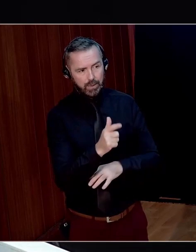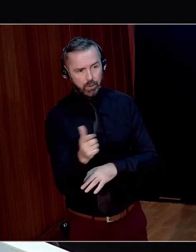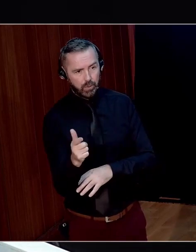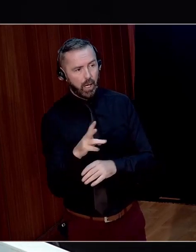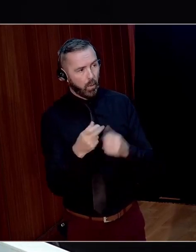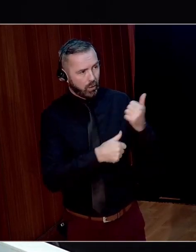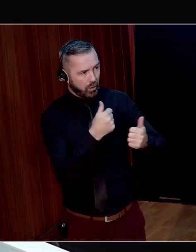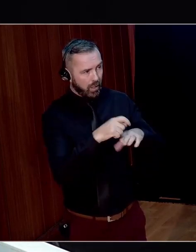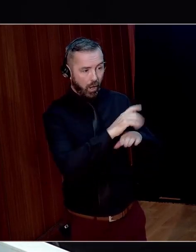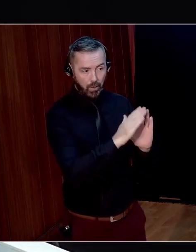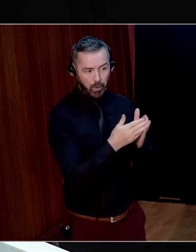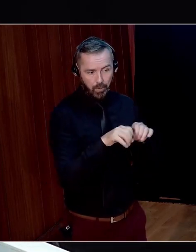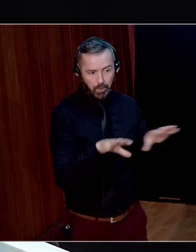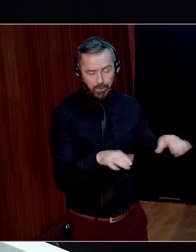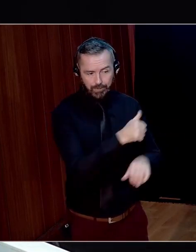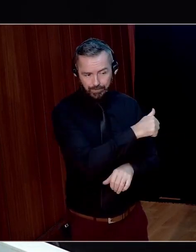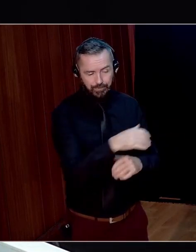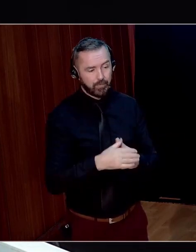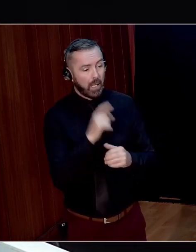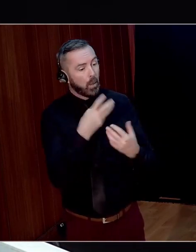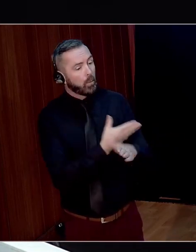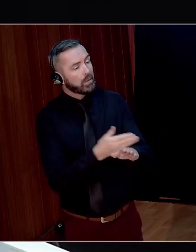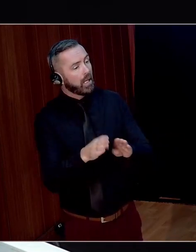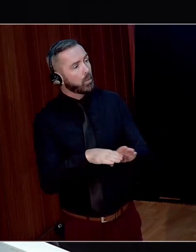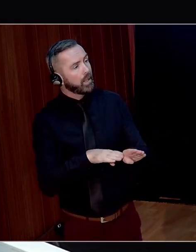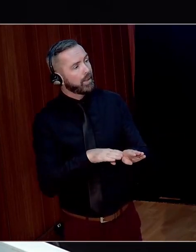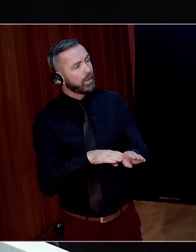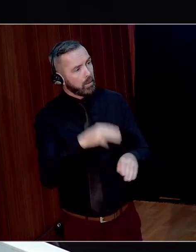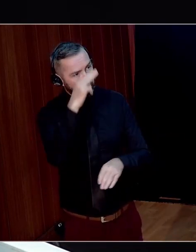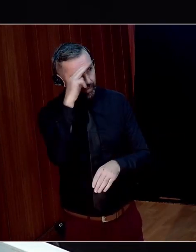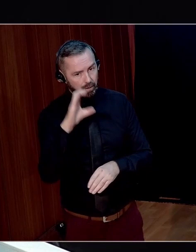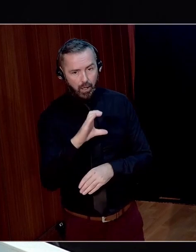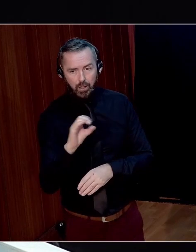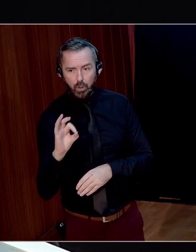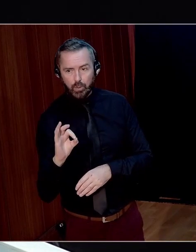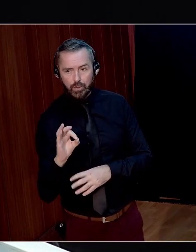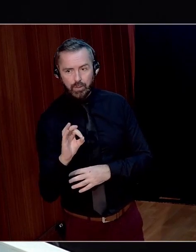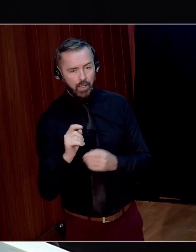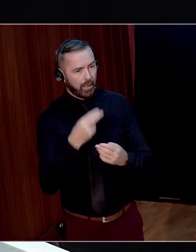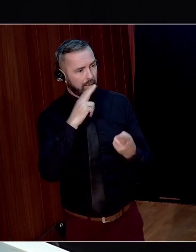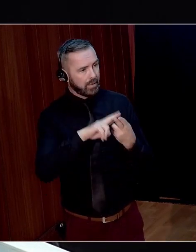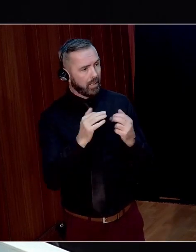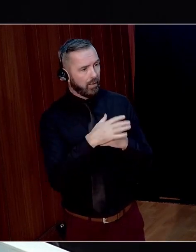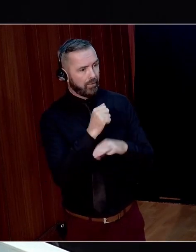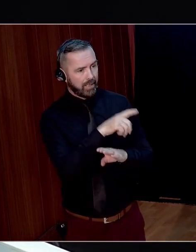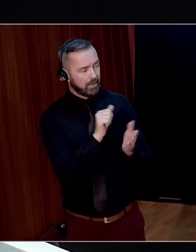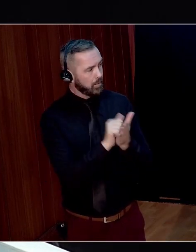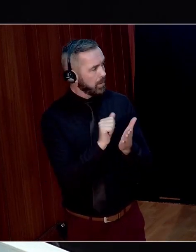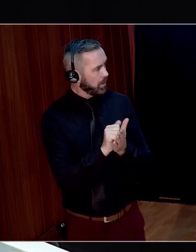I'd like to congratulate on that, Padraig. But we'll start now with Professor Cathal Gohan, and the title of